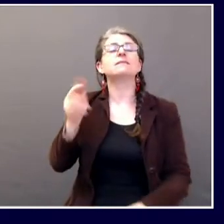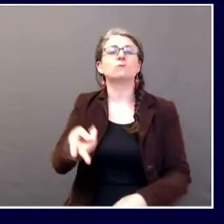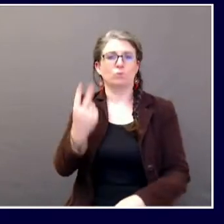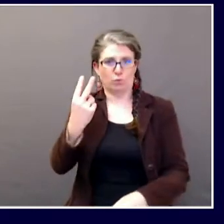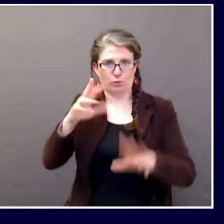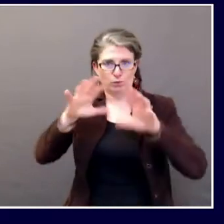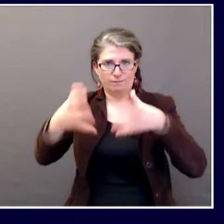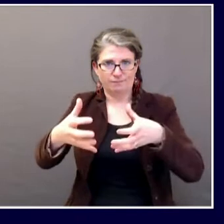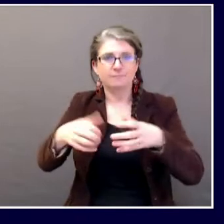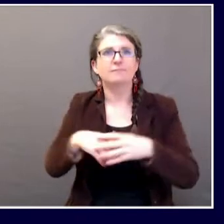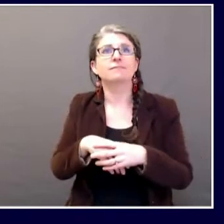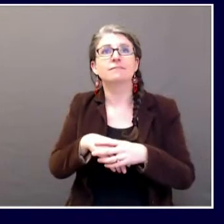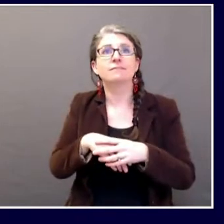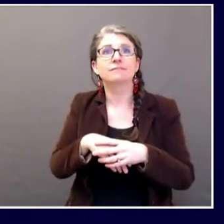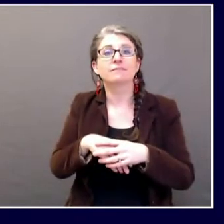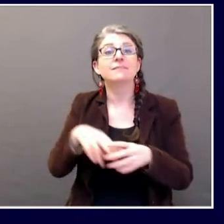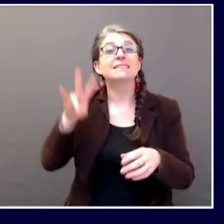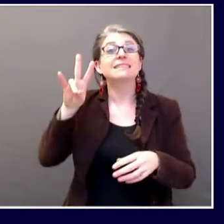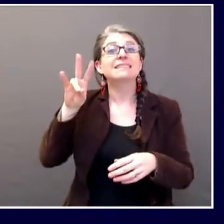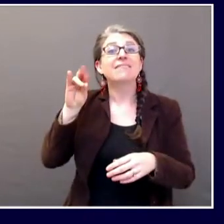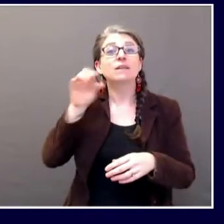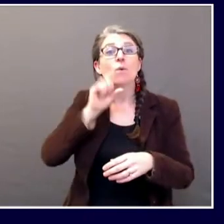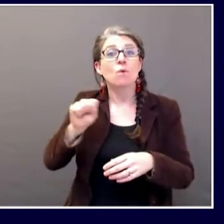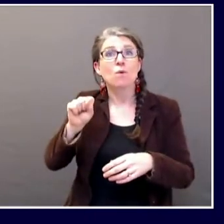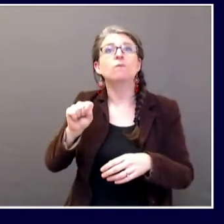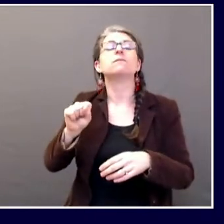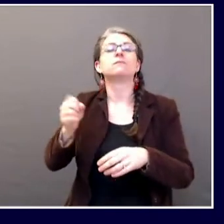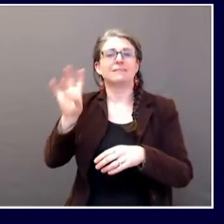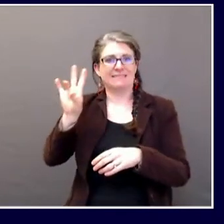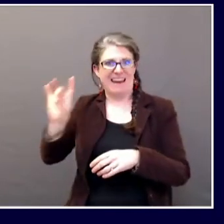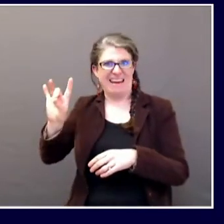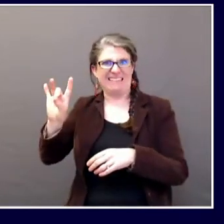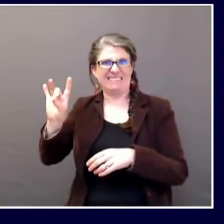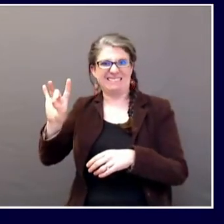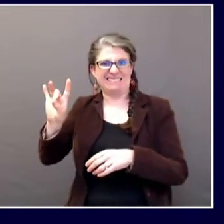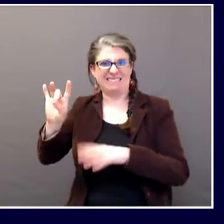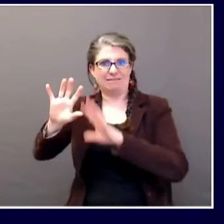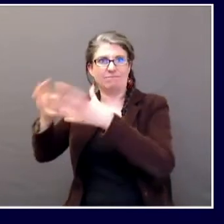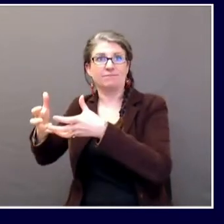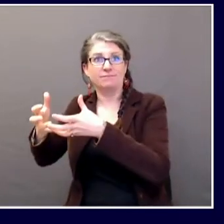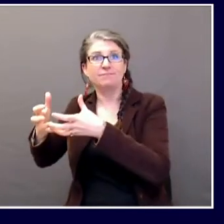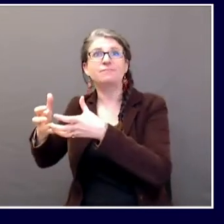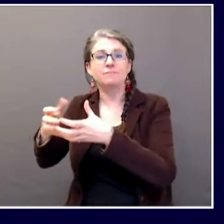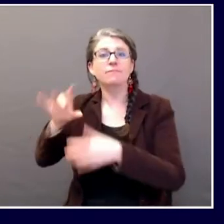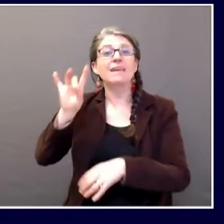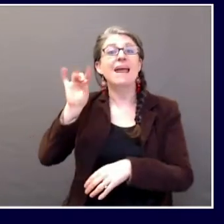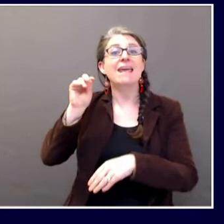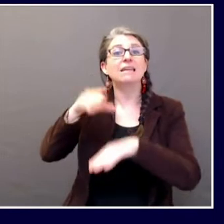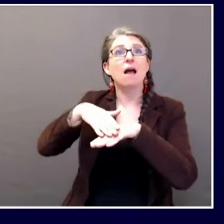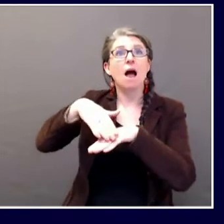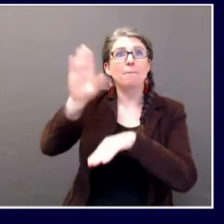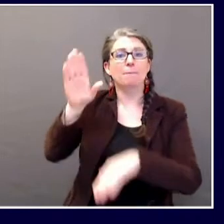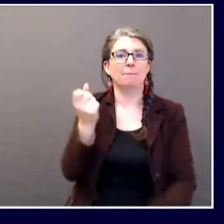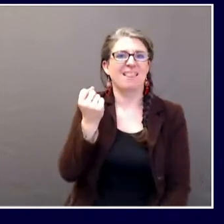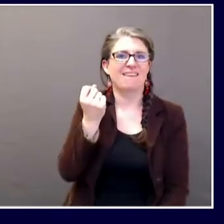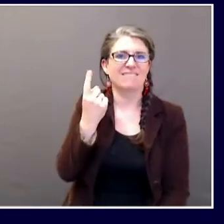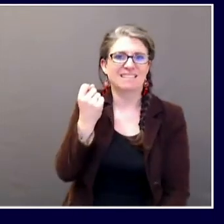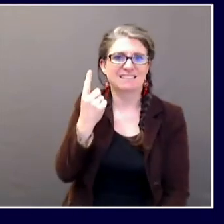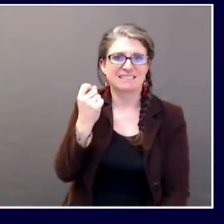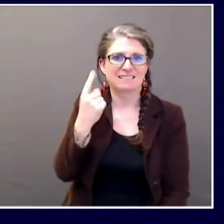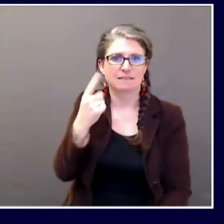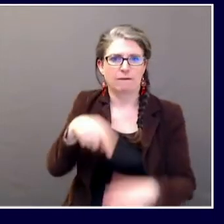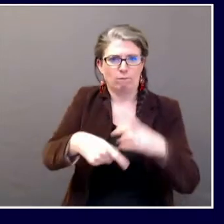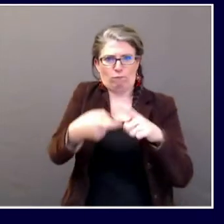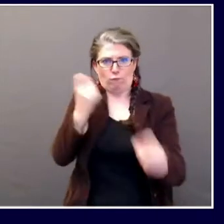passings bring in Maine now the total number of deaths associated with COVID-19 to now